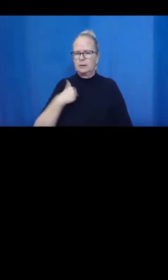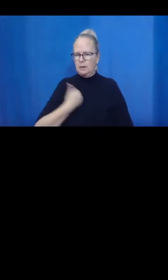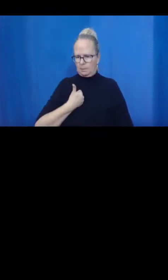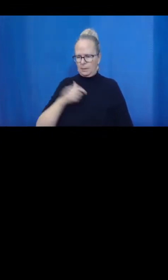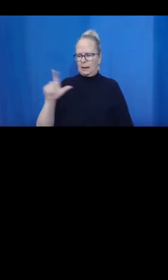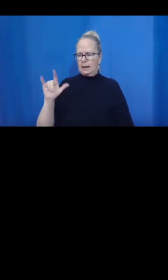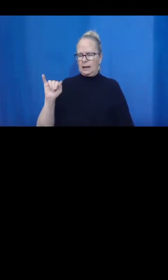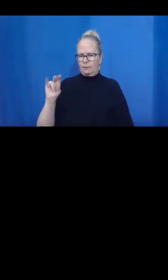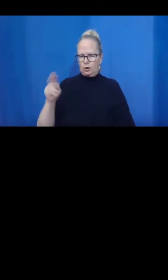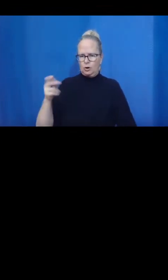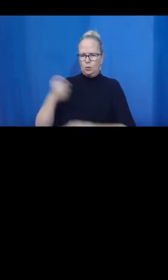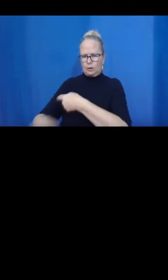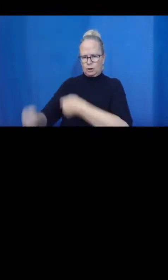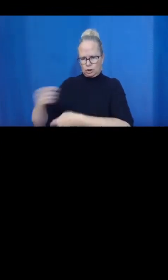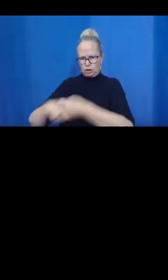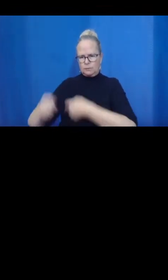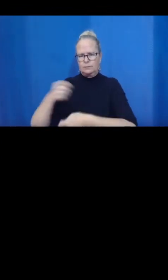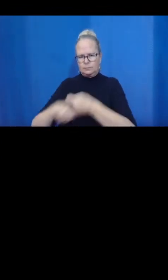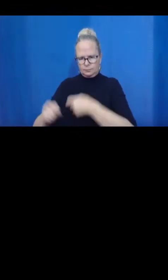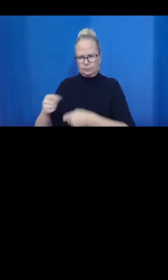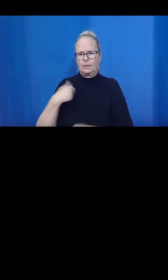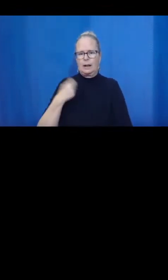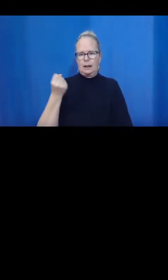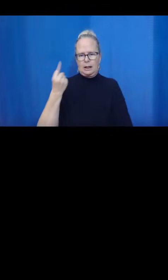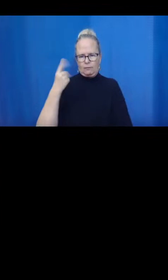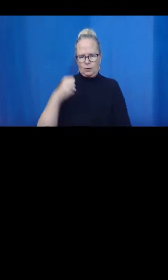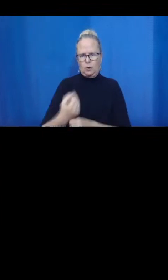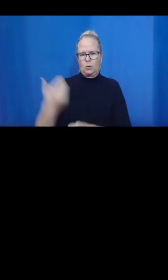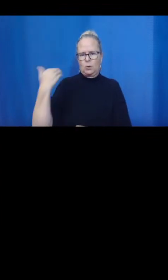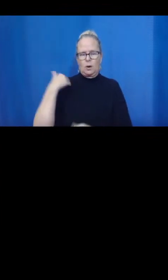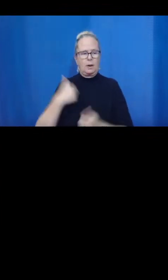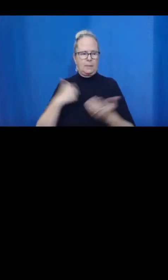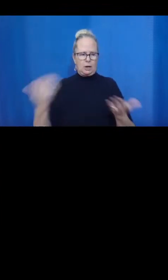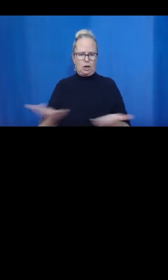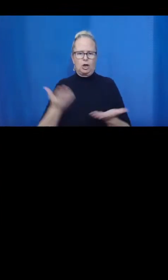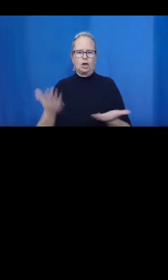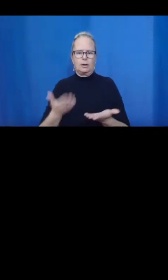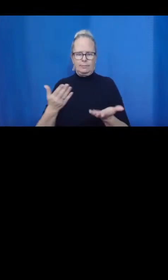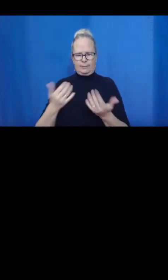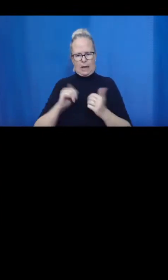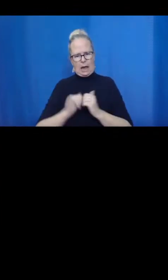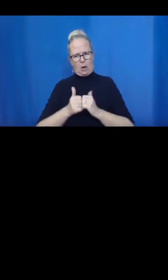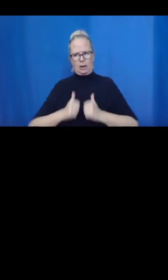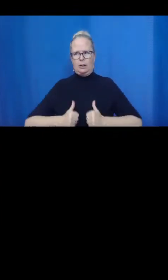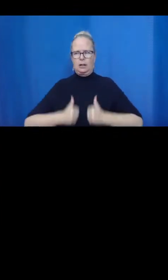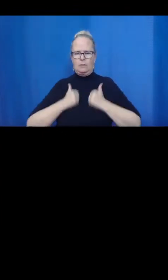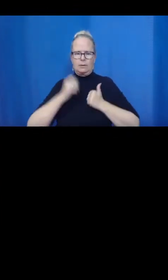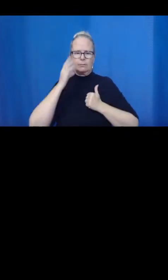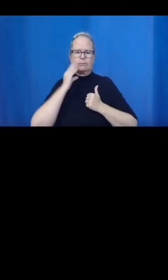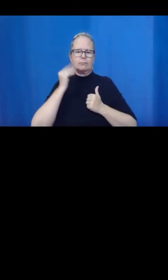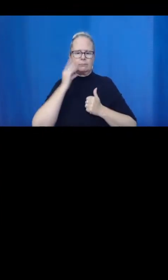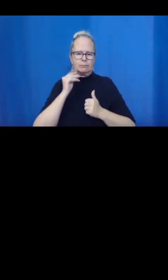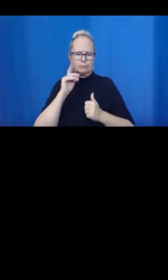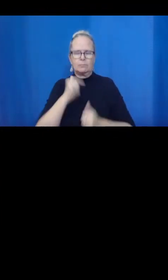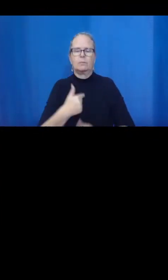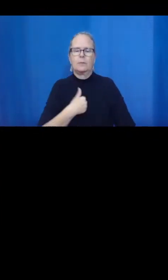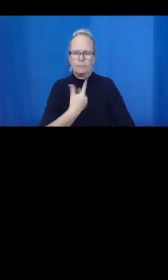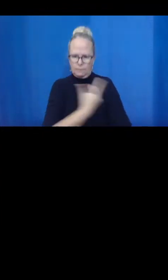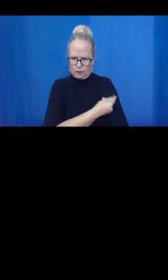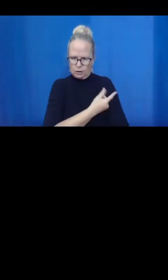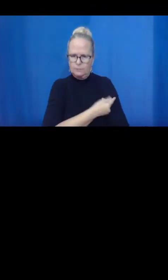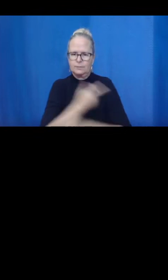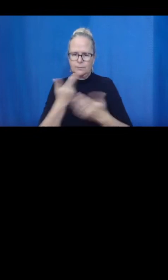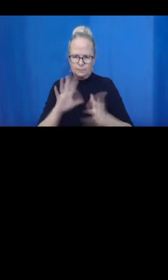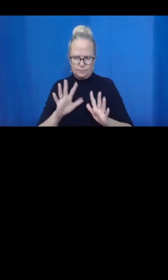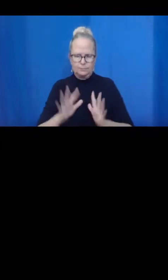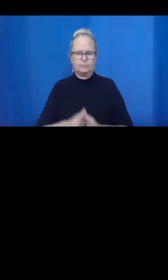My name is Lindsay Kemp. I am the mom of George, who is a 2-time heart transplant recipient before the age of 4, and I'm hopefully here to